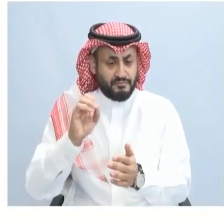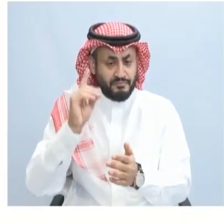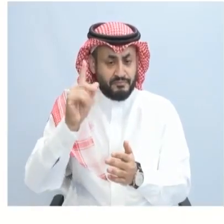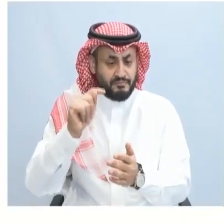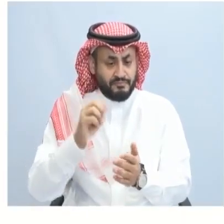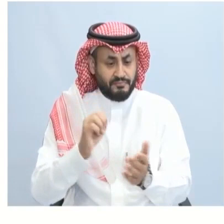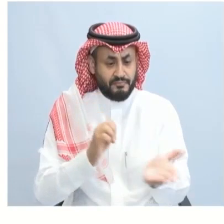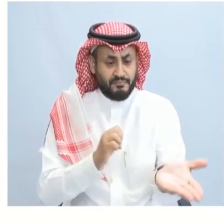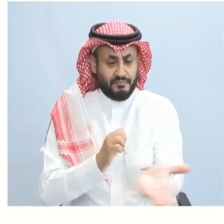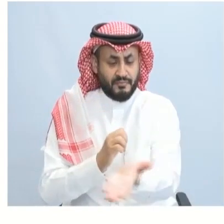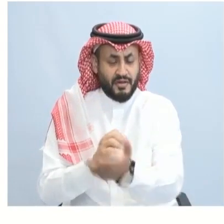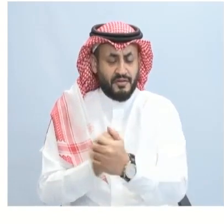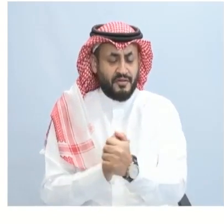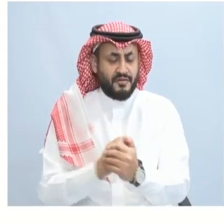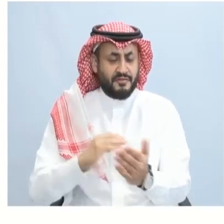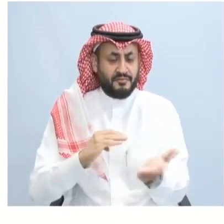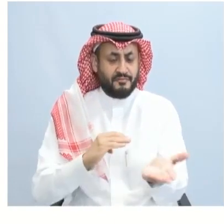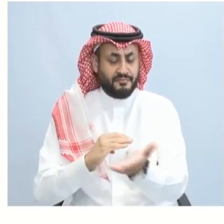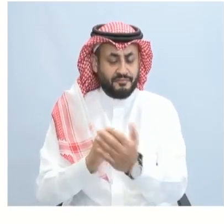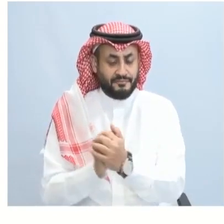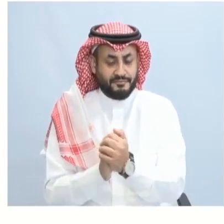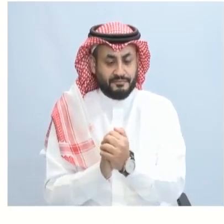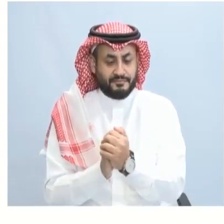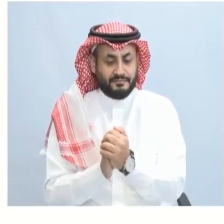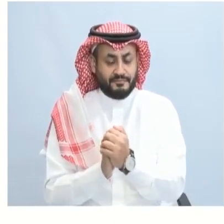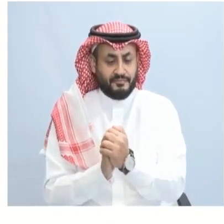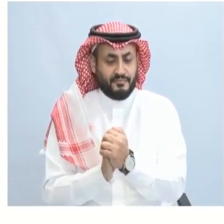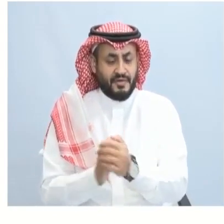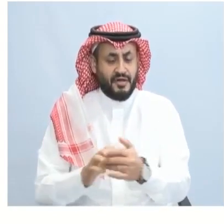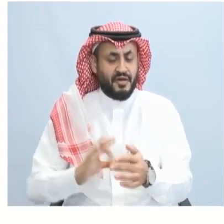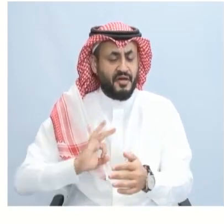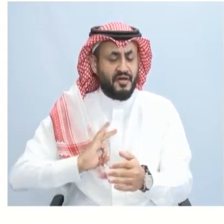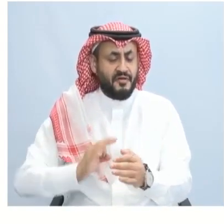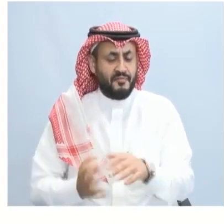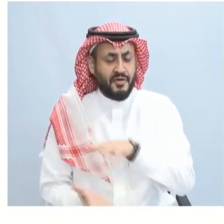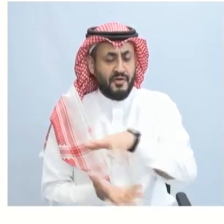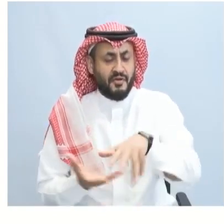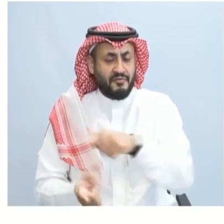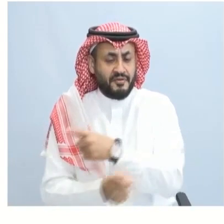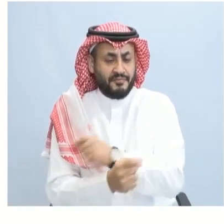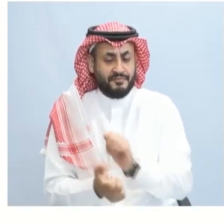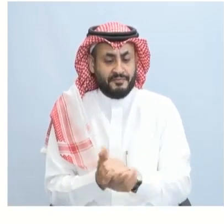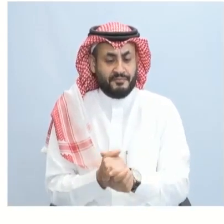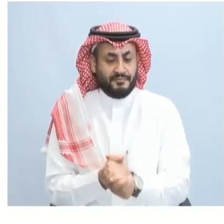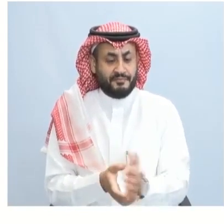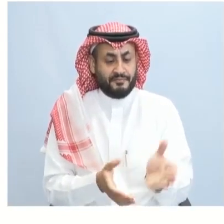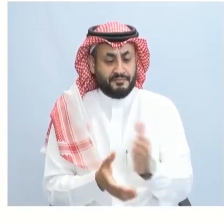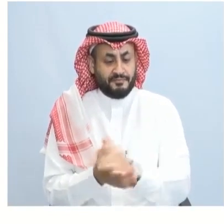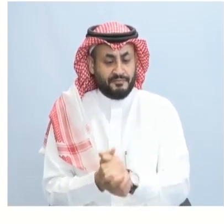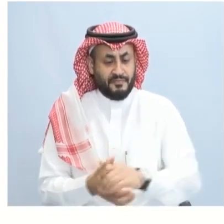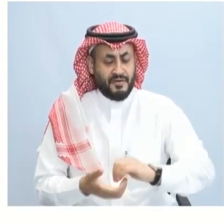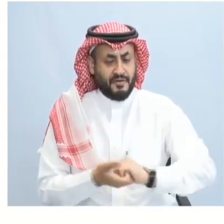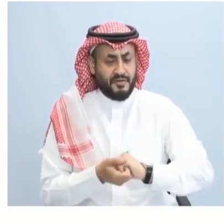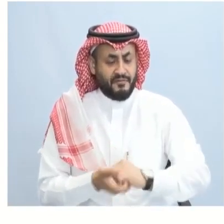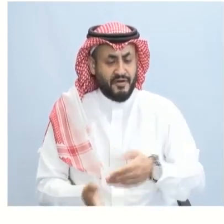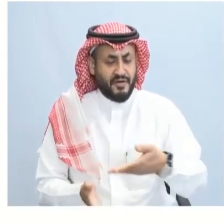my example. I used to have a favorite geography teacher. The second one, help with the chores. What